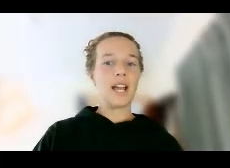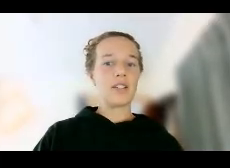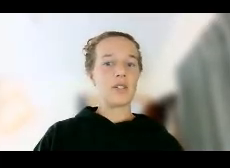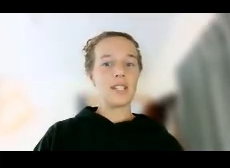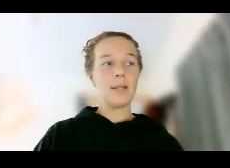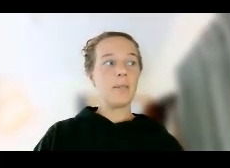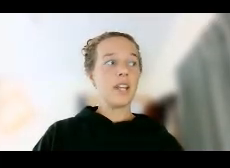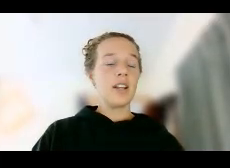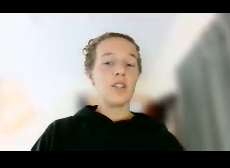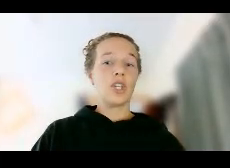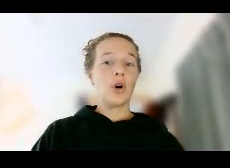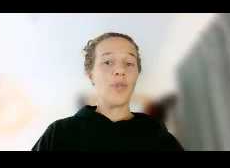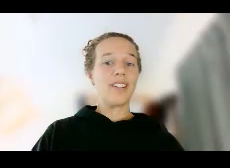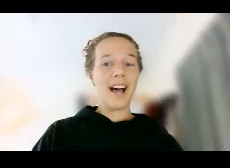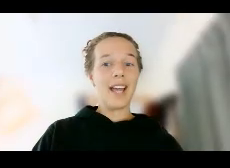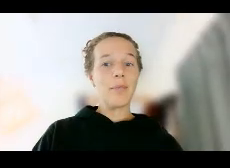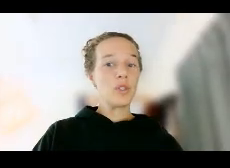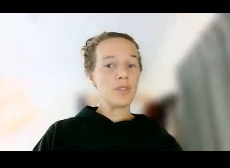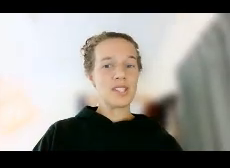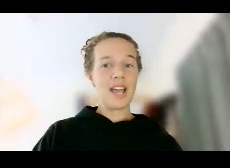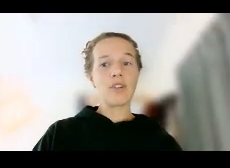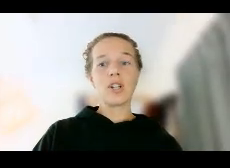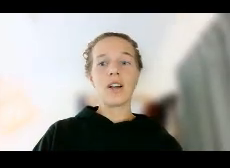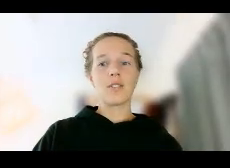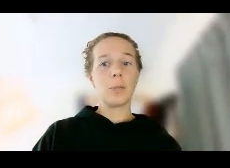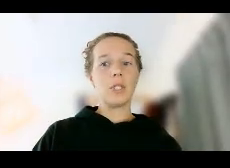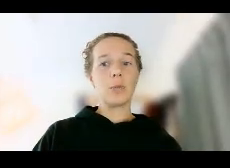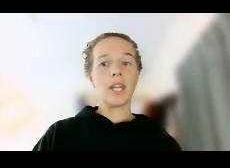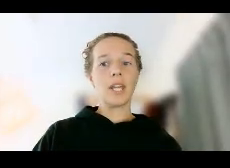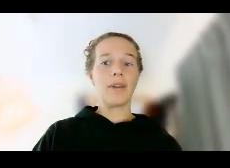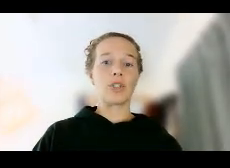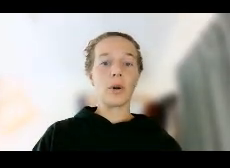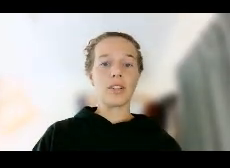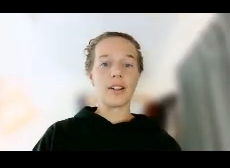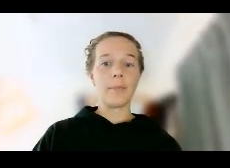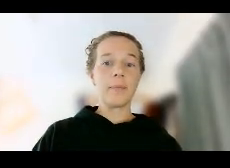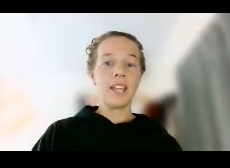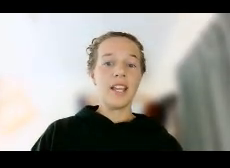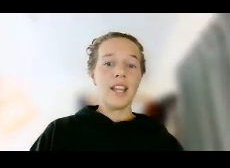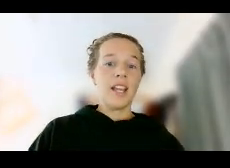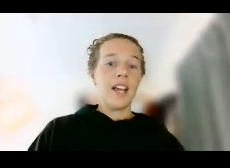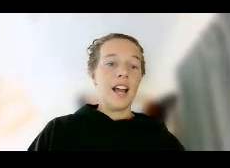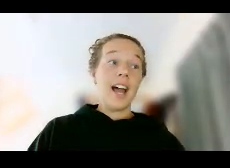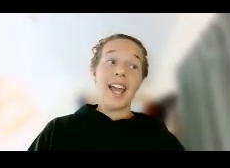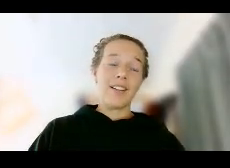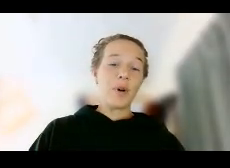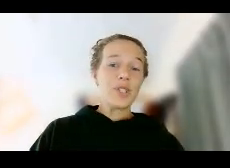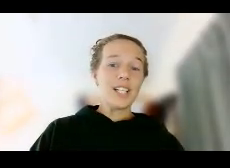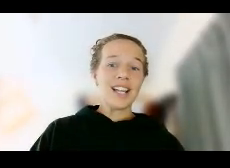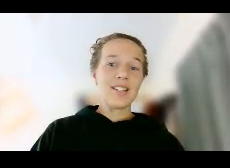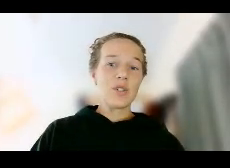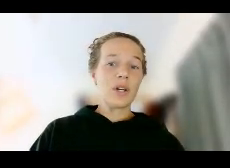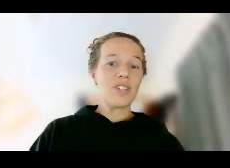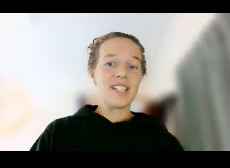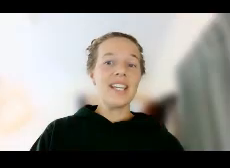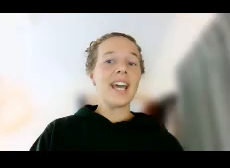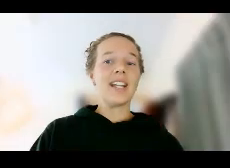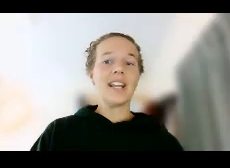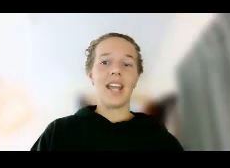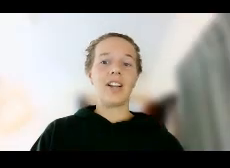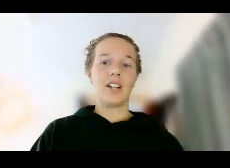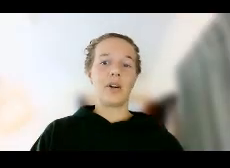sediment from the land to the sea. So over time, most of the sand was lost and the beach became much coarser. And unfortunately, that's a